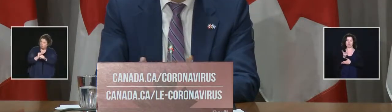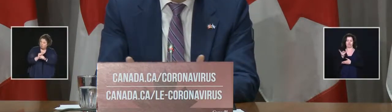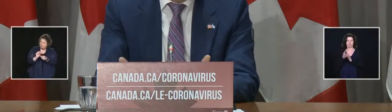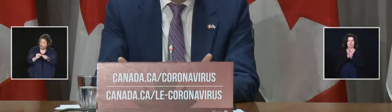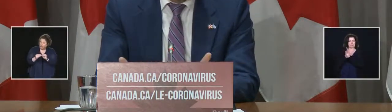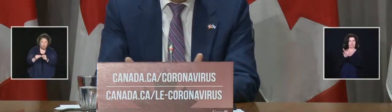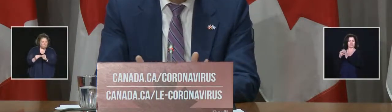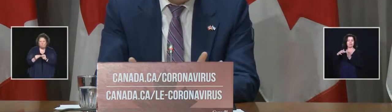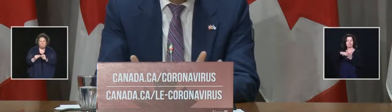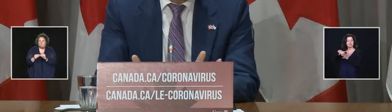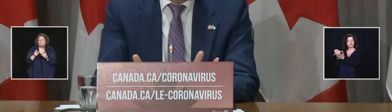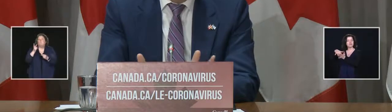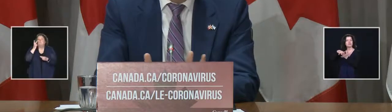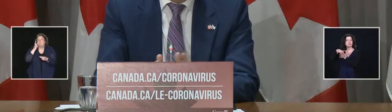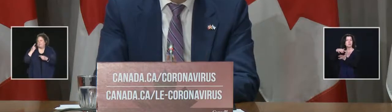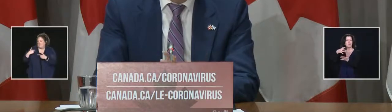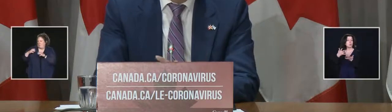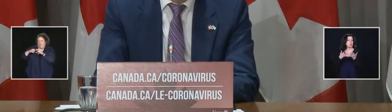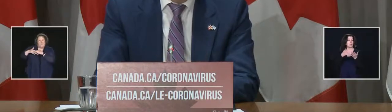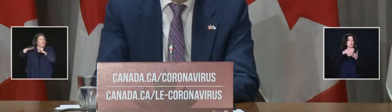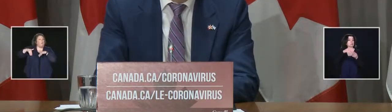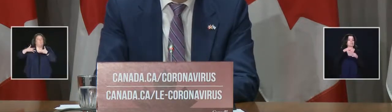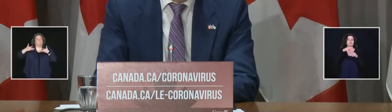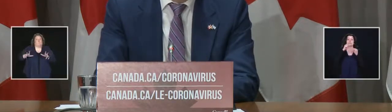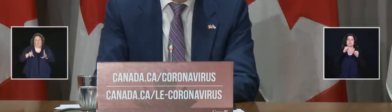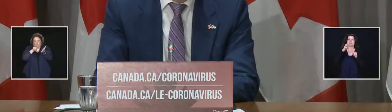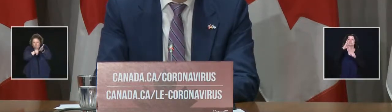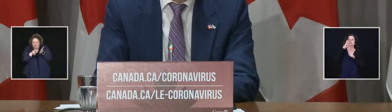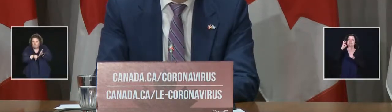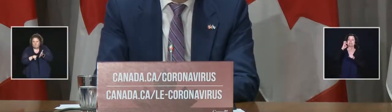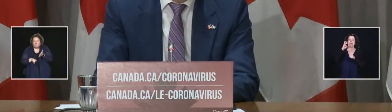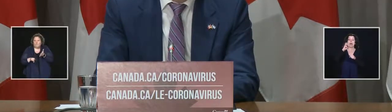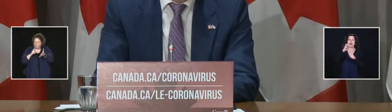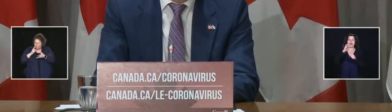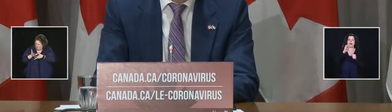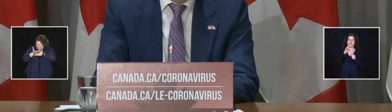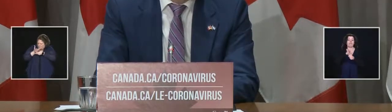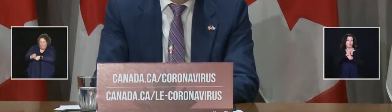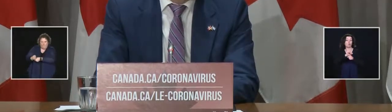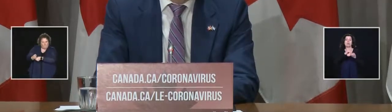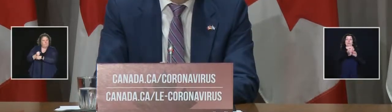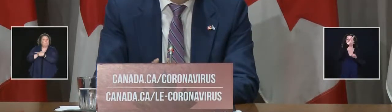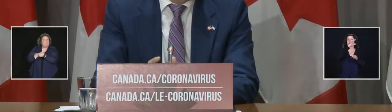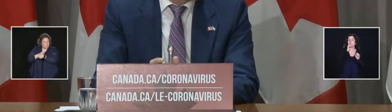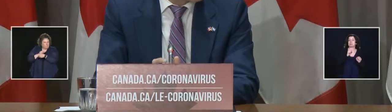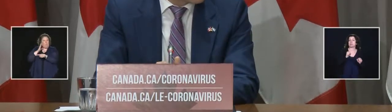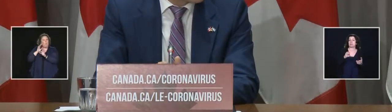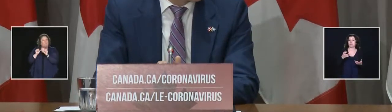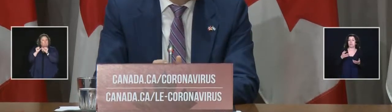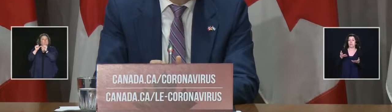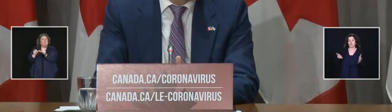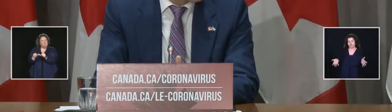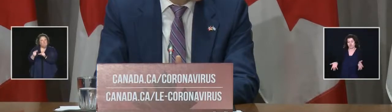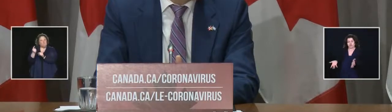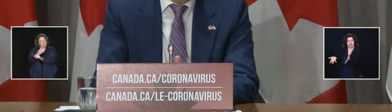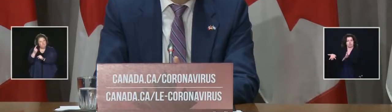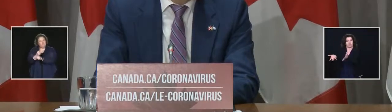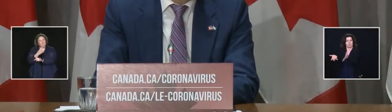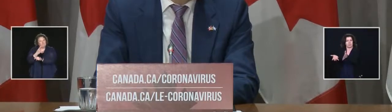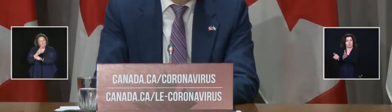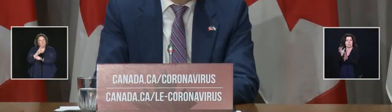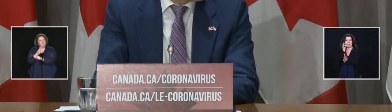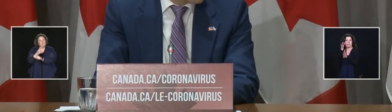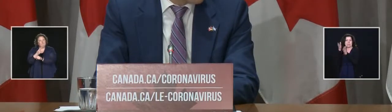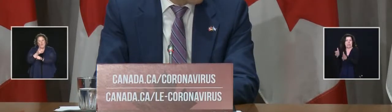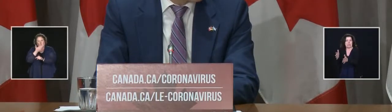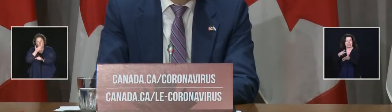and we have full confidence that this work will continue to deliver the type of rigor and vigor